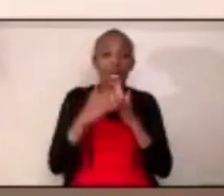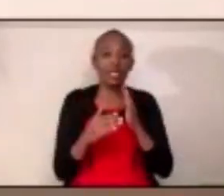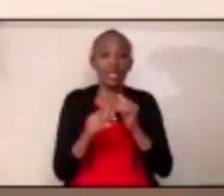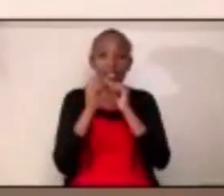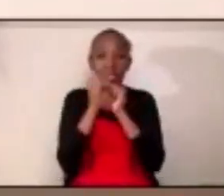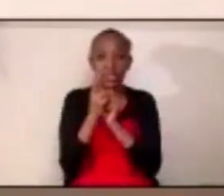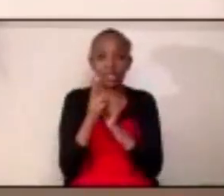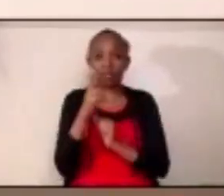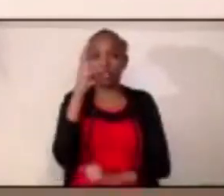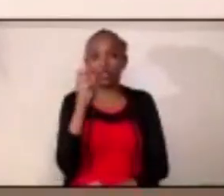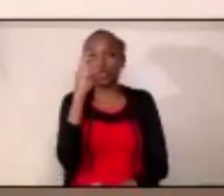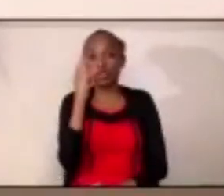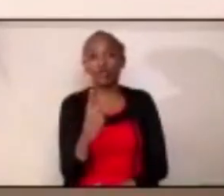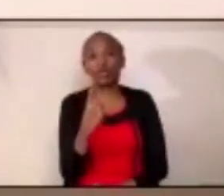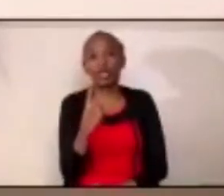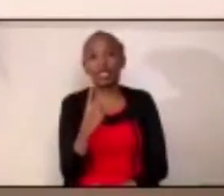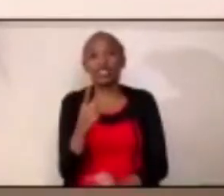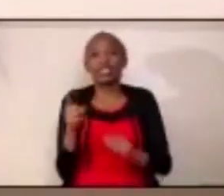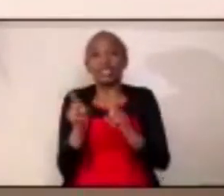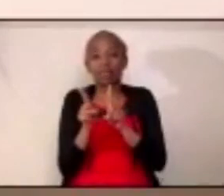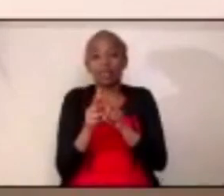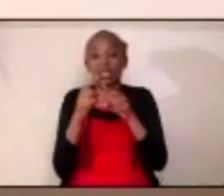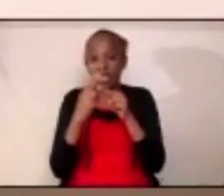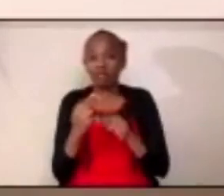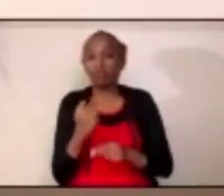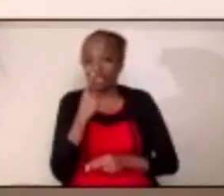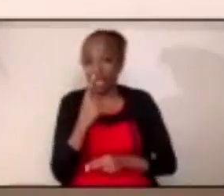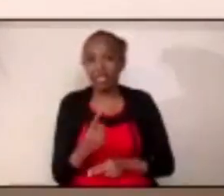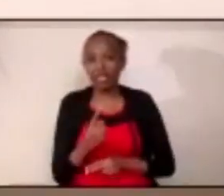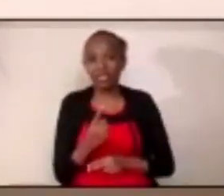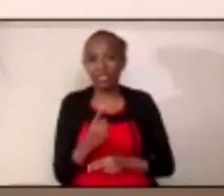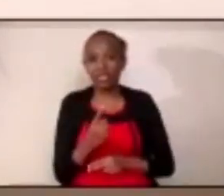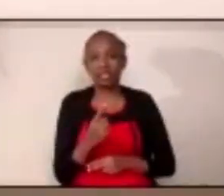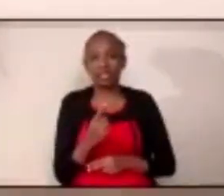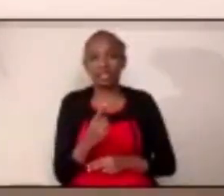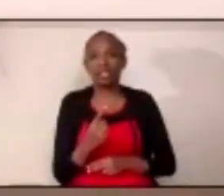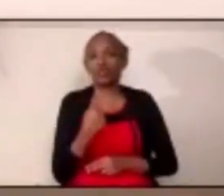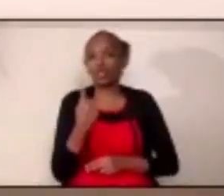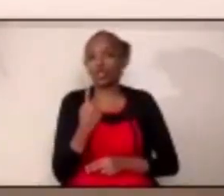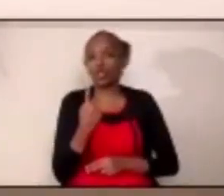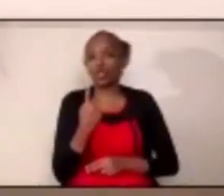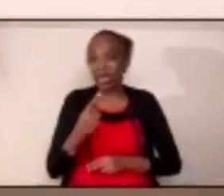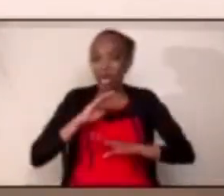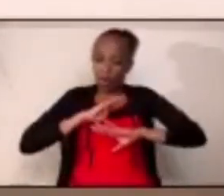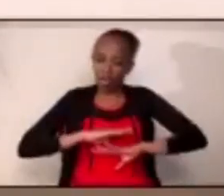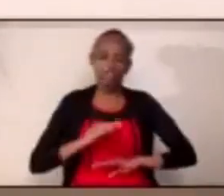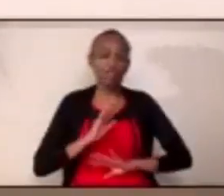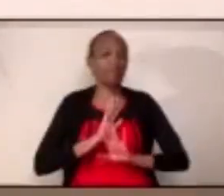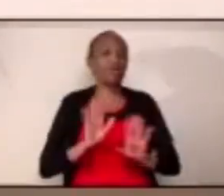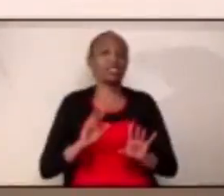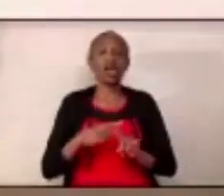December 2021. And as the name suggests, it was just a suspension, not